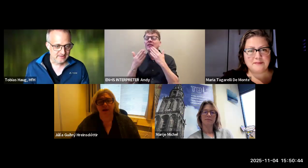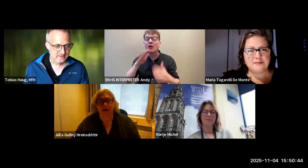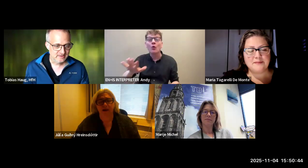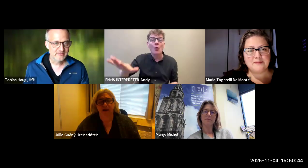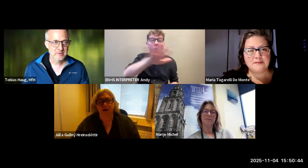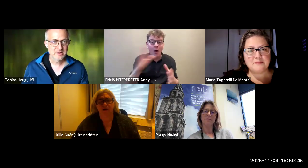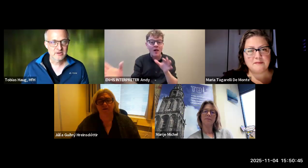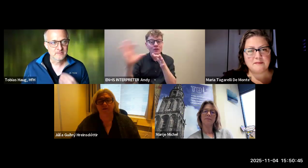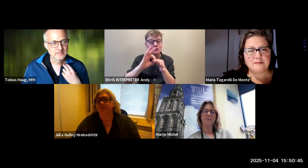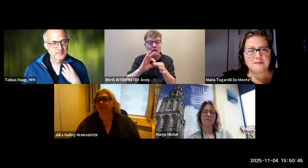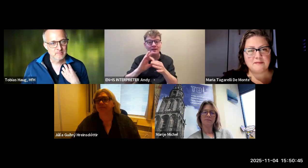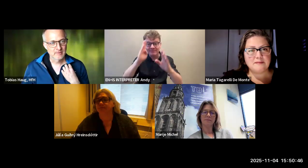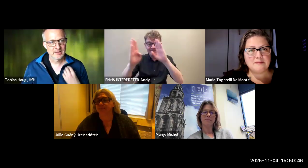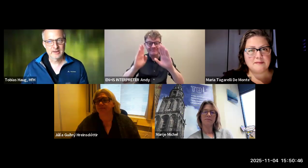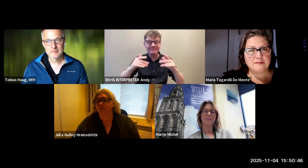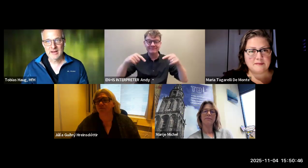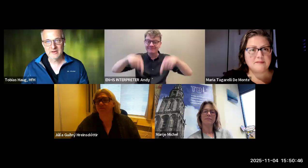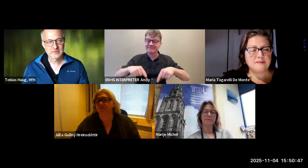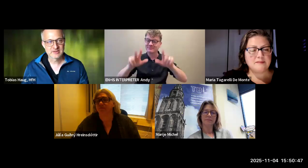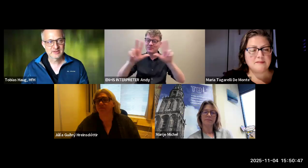everyone attending the webinar.